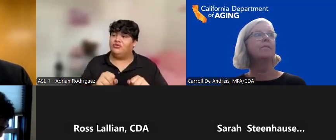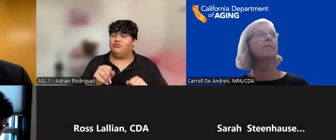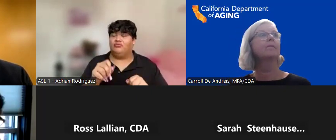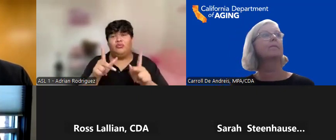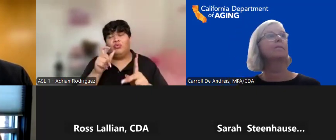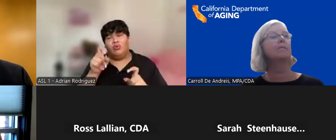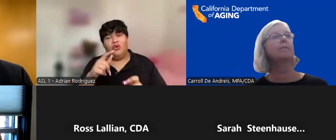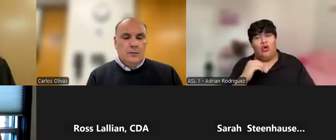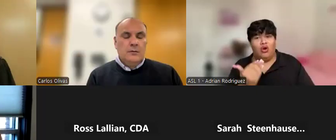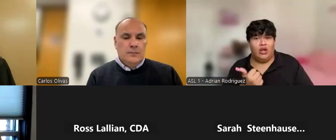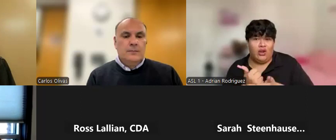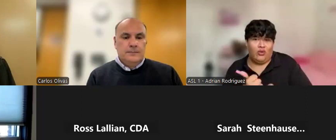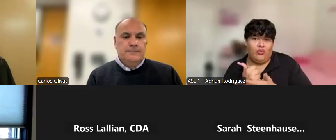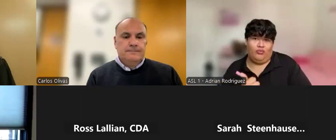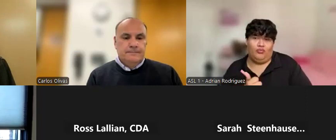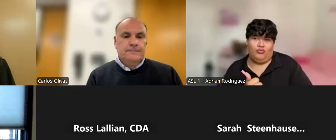help.